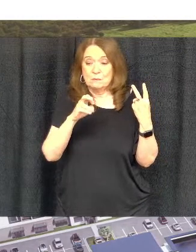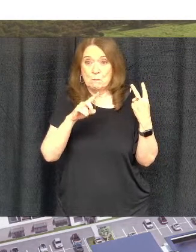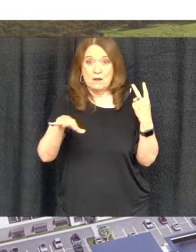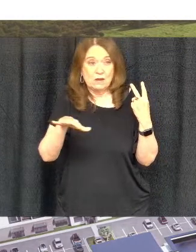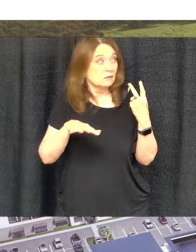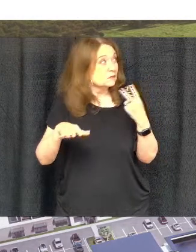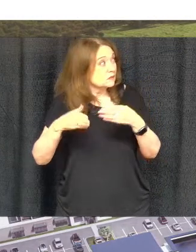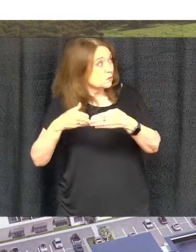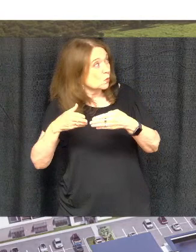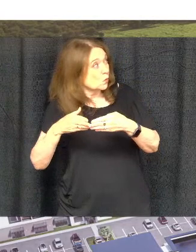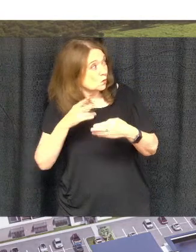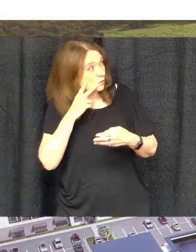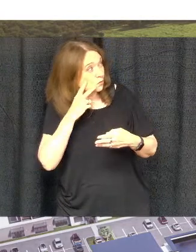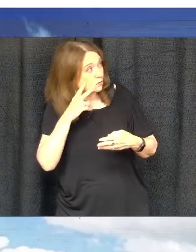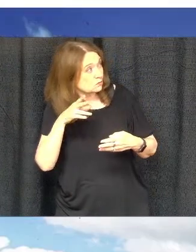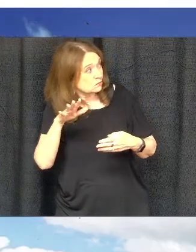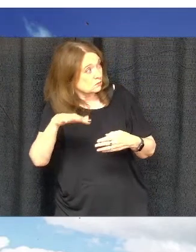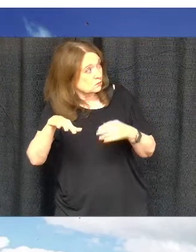there.